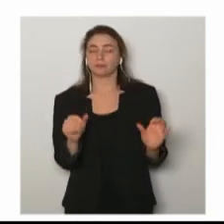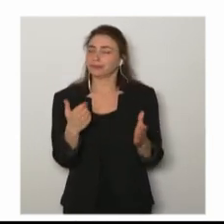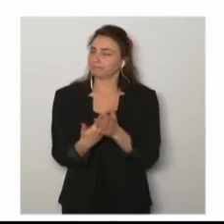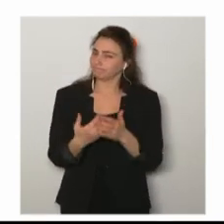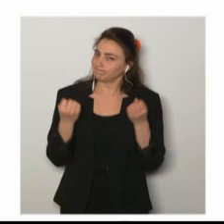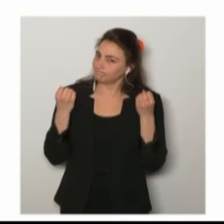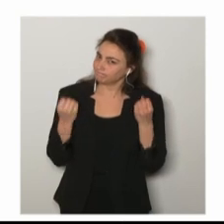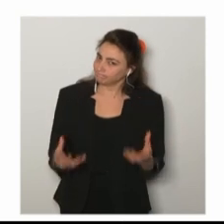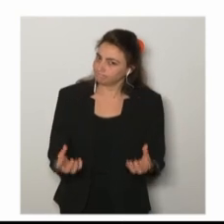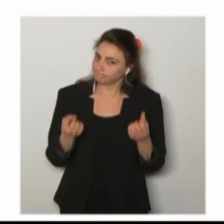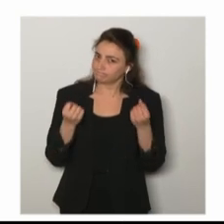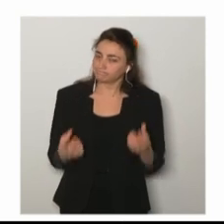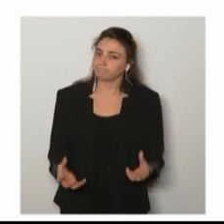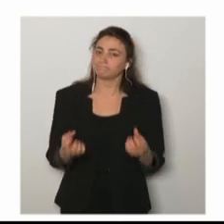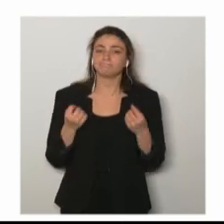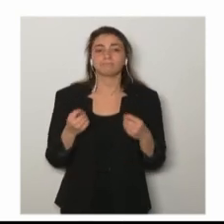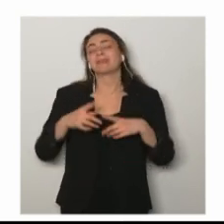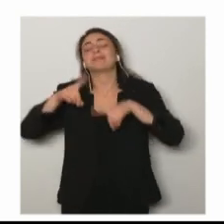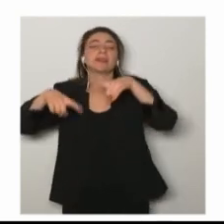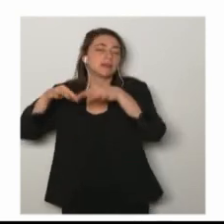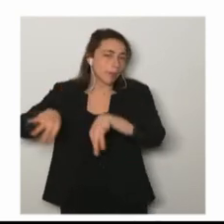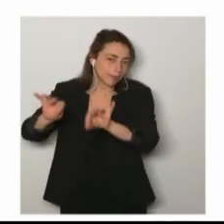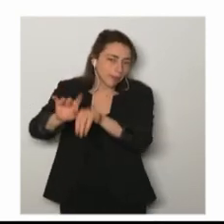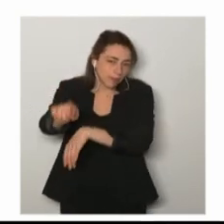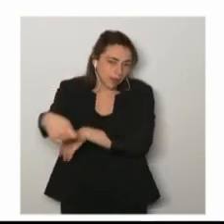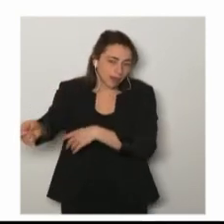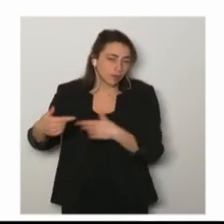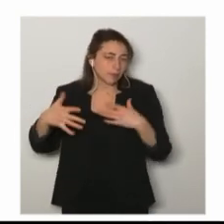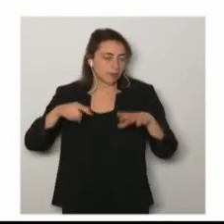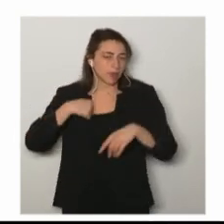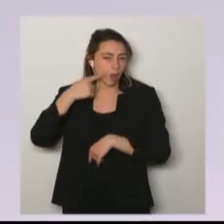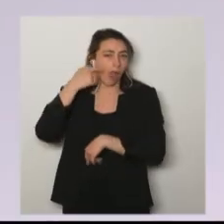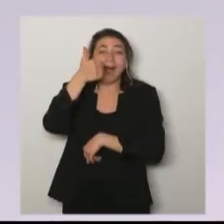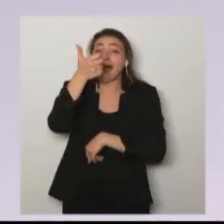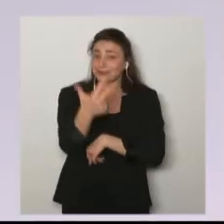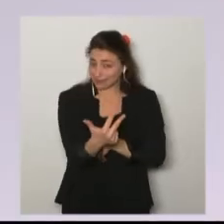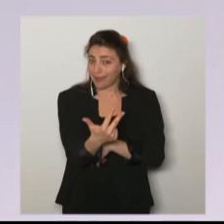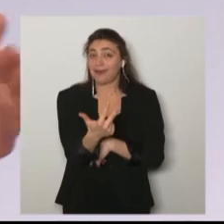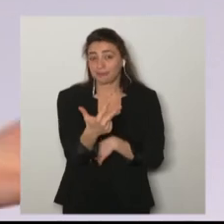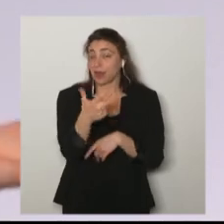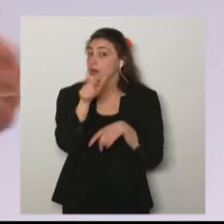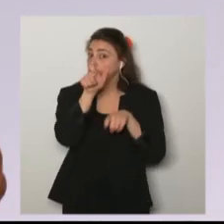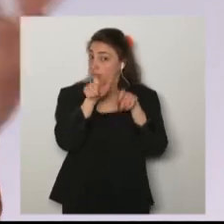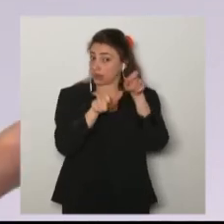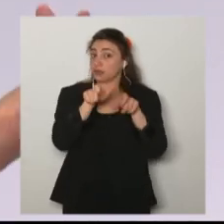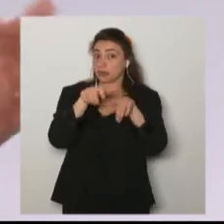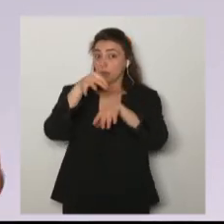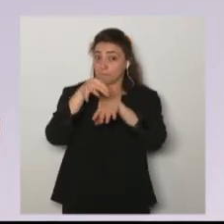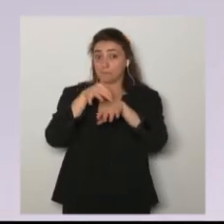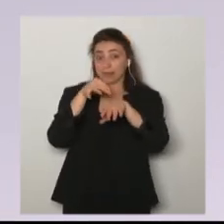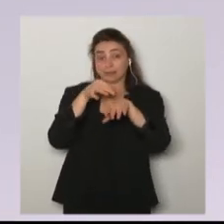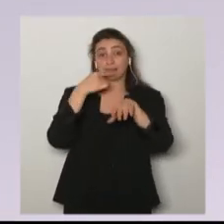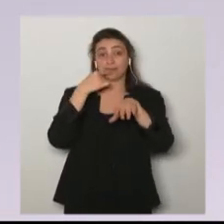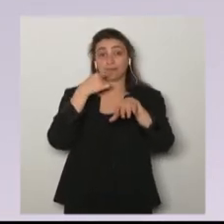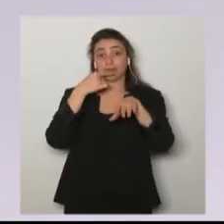a bit between countries, about 1/3 doesn't get back. They had work before, but they didn't get back. And what about young people